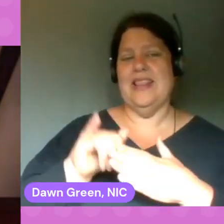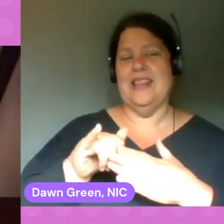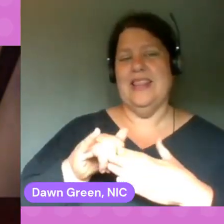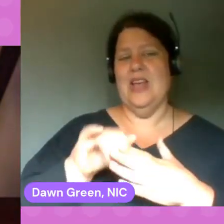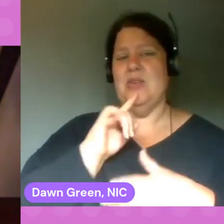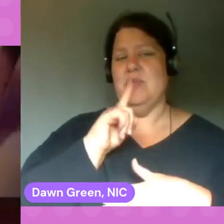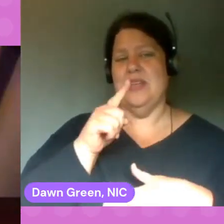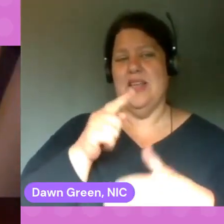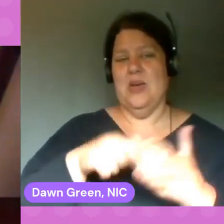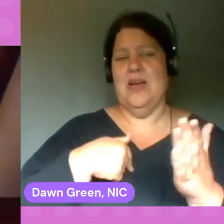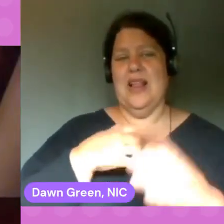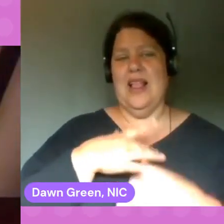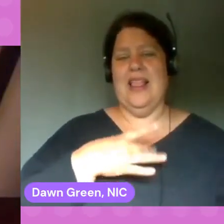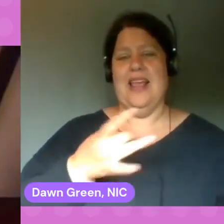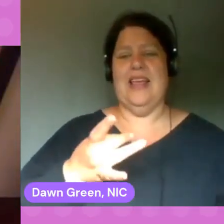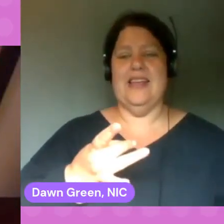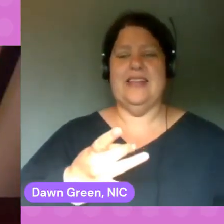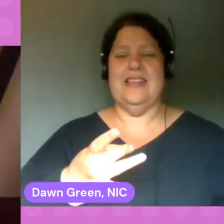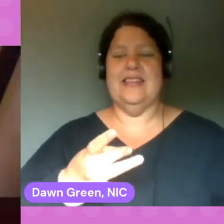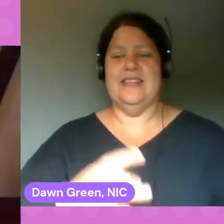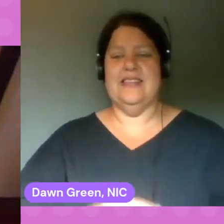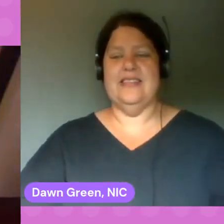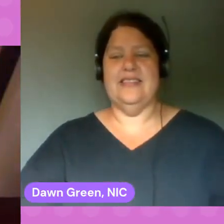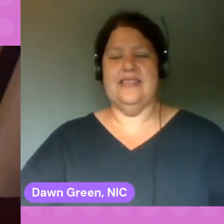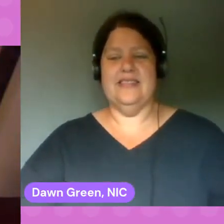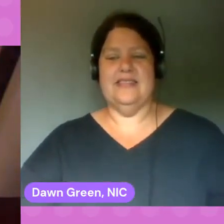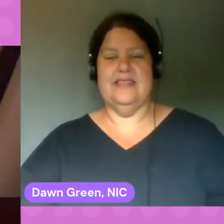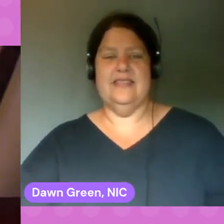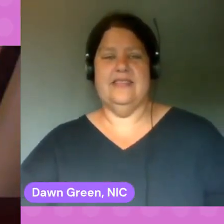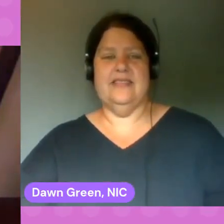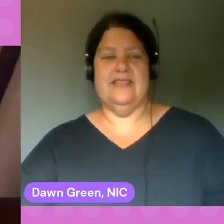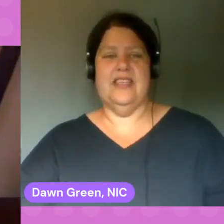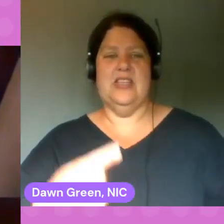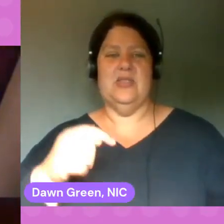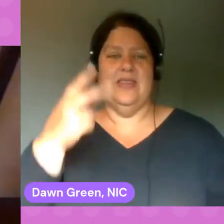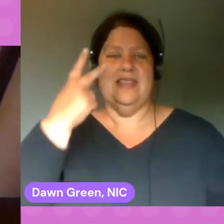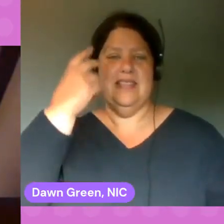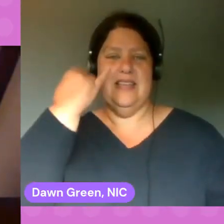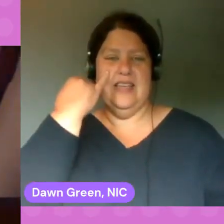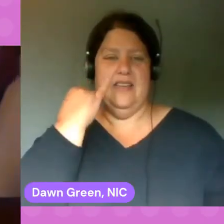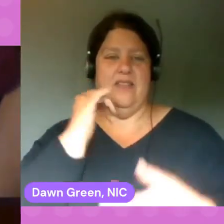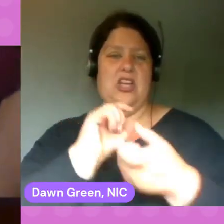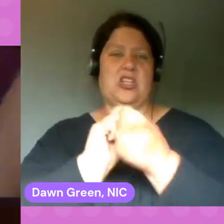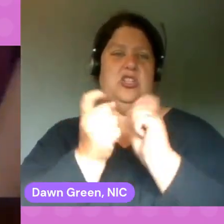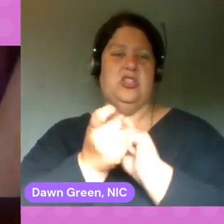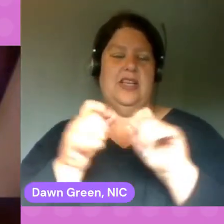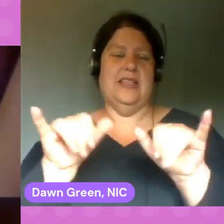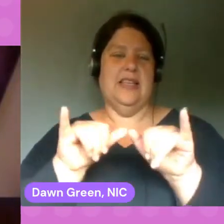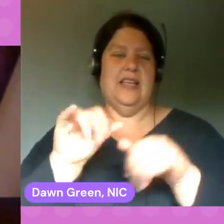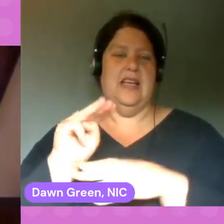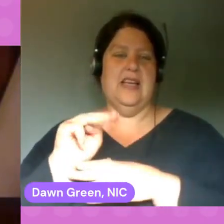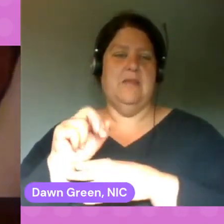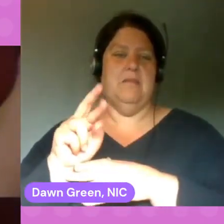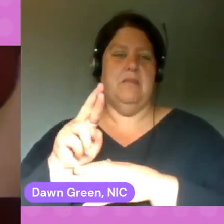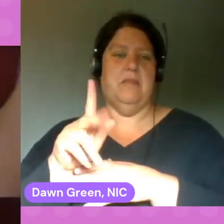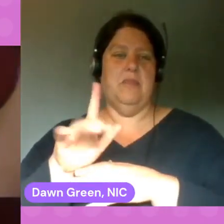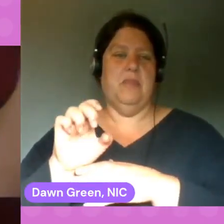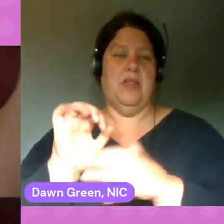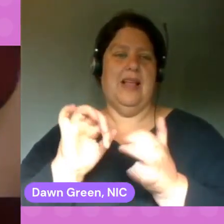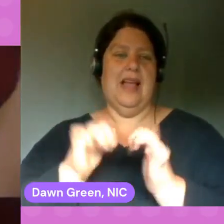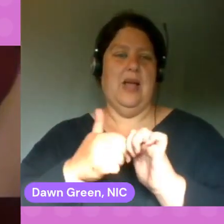like. Um, Trying to see if I change the size of the marble, like how does it